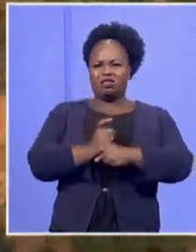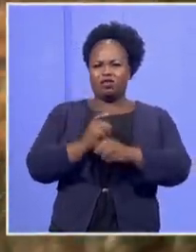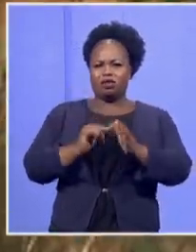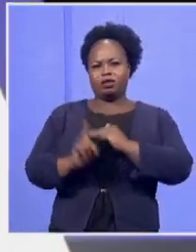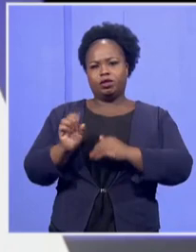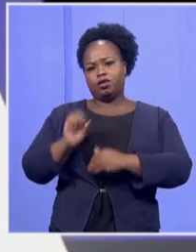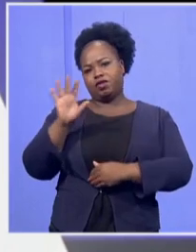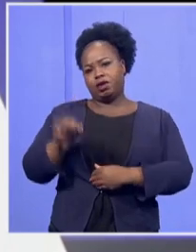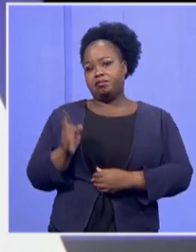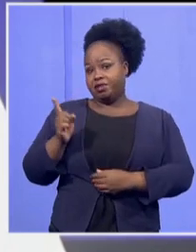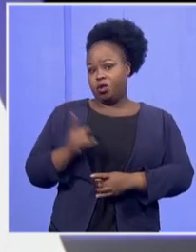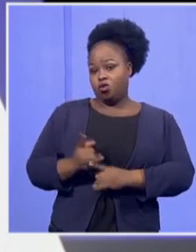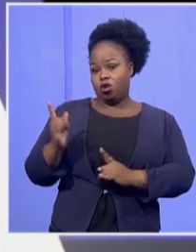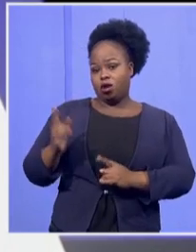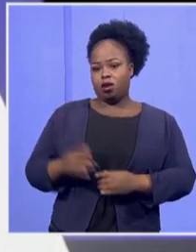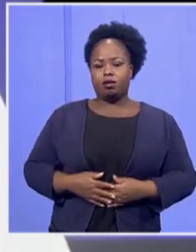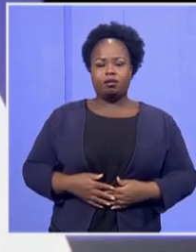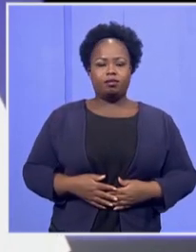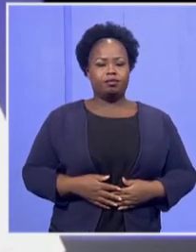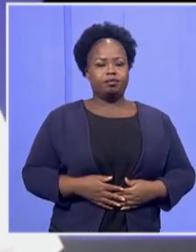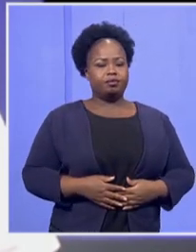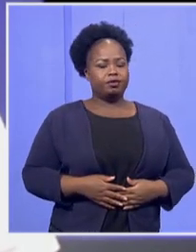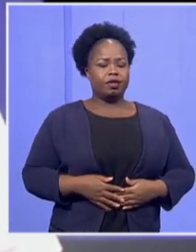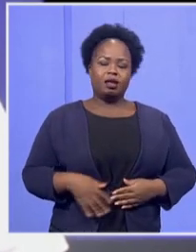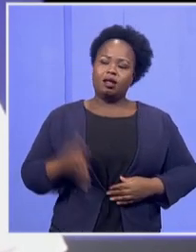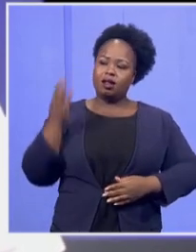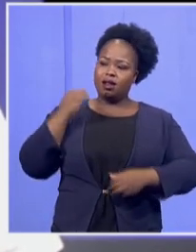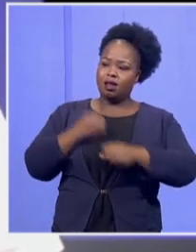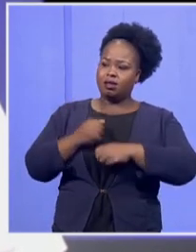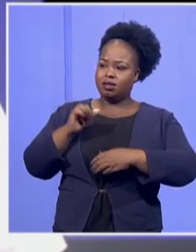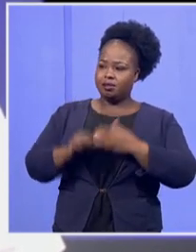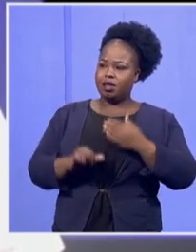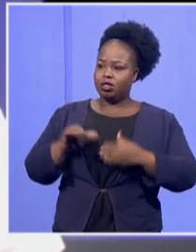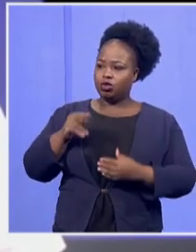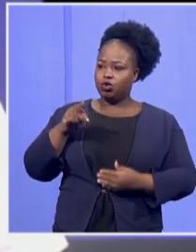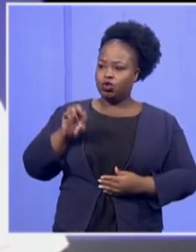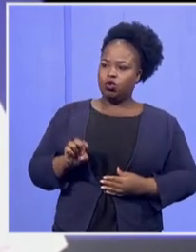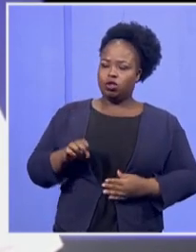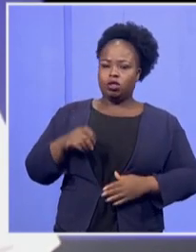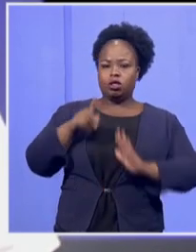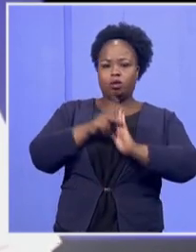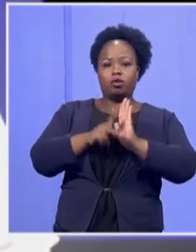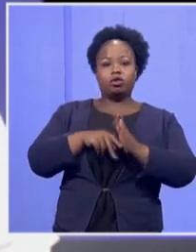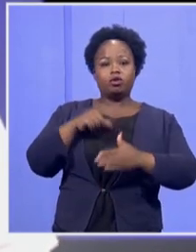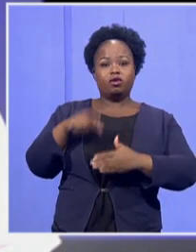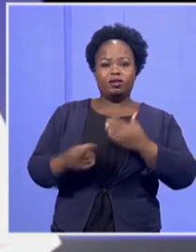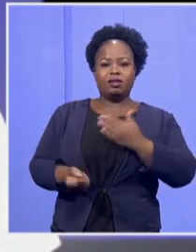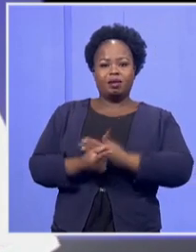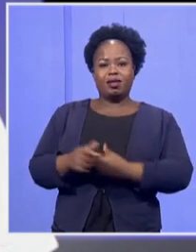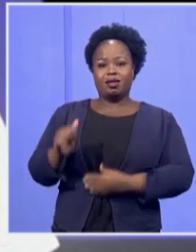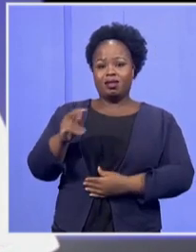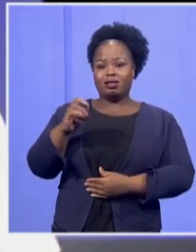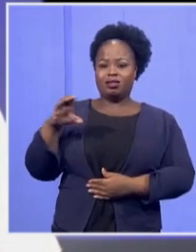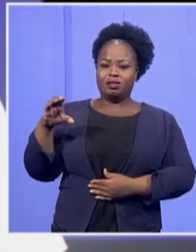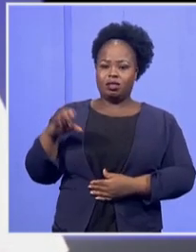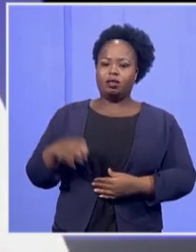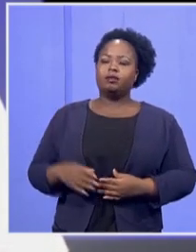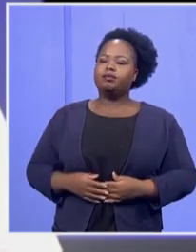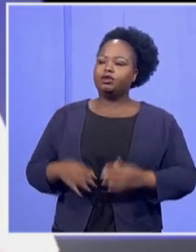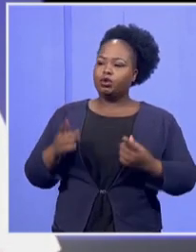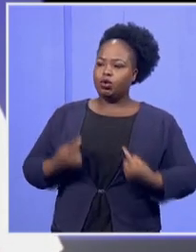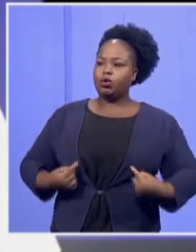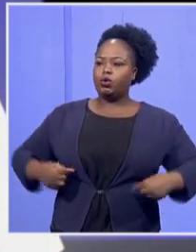won. In June last year, when the ruling party had its policy conference, we drew a